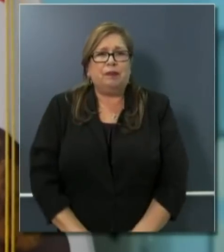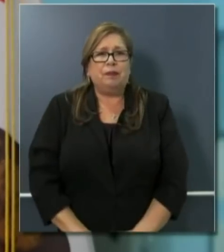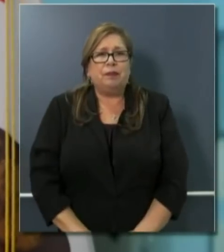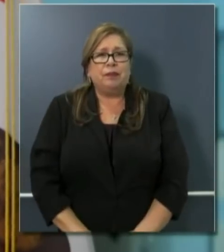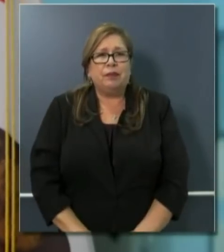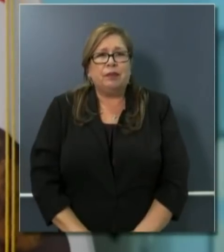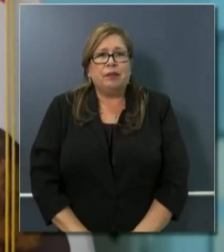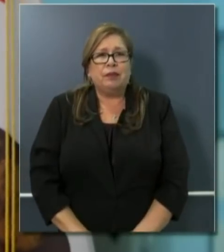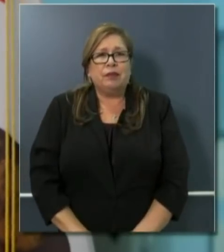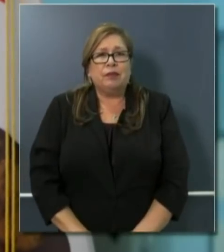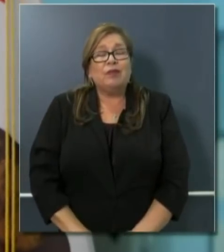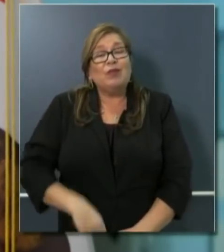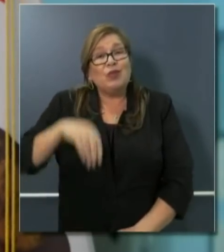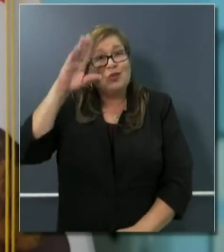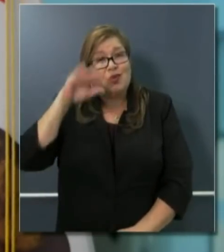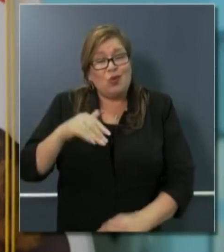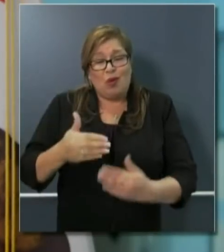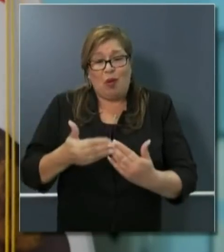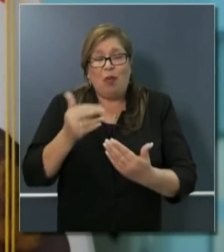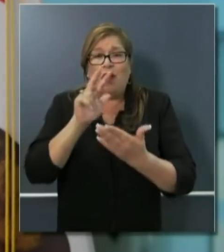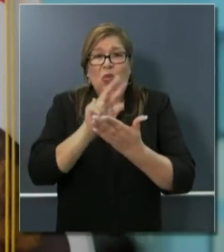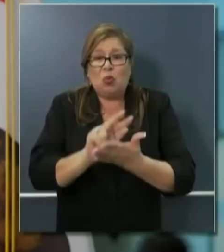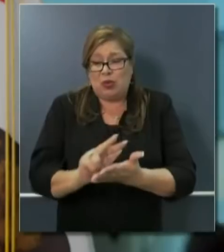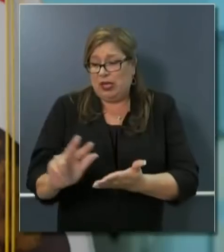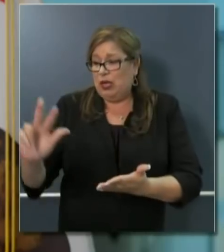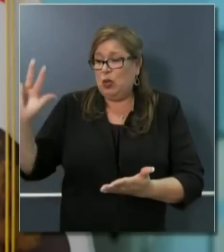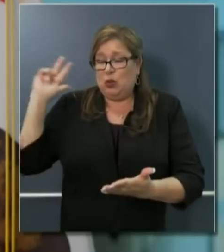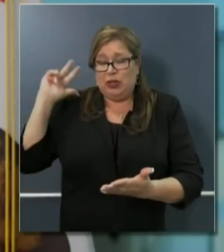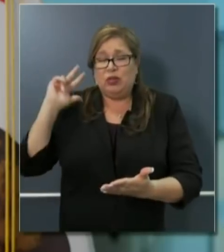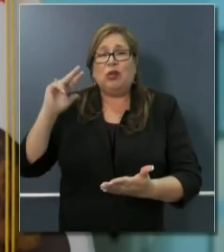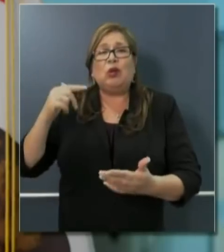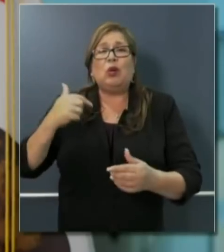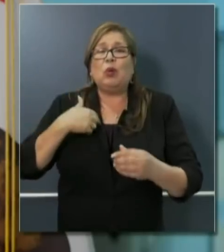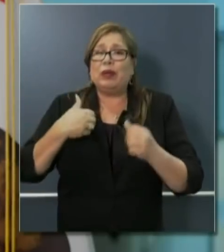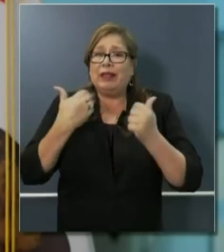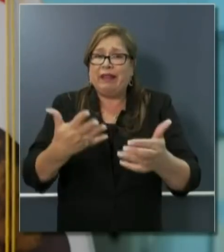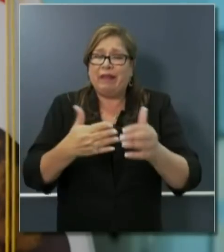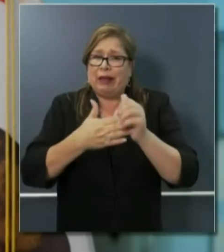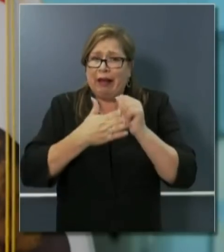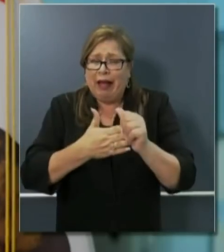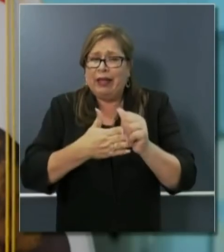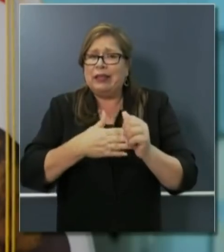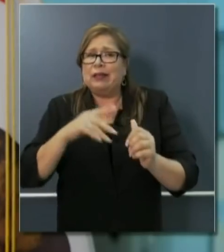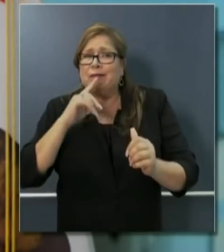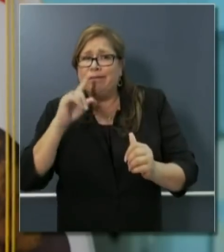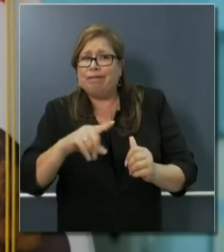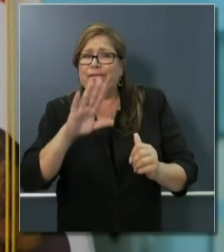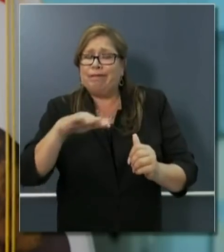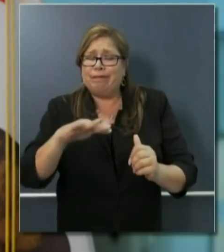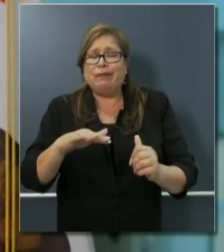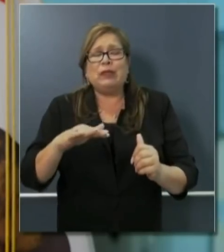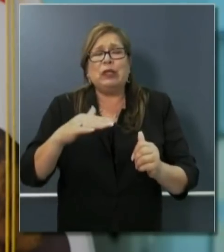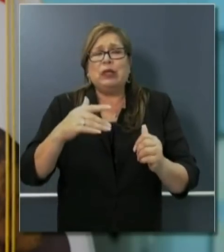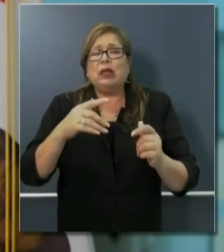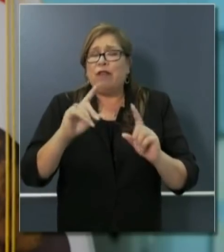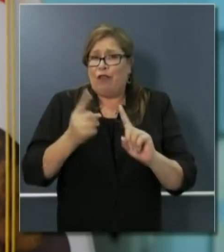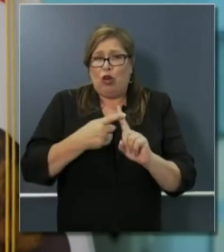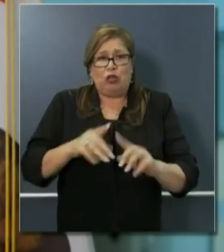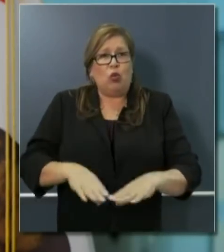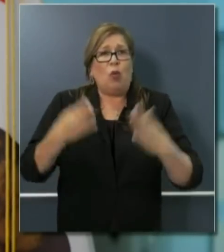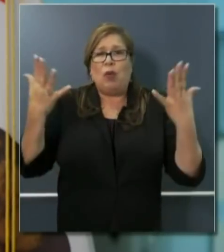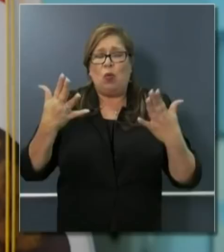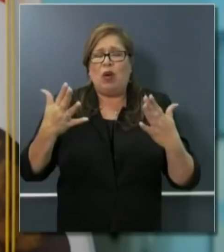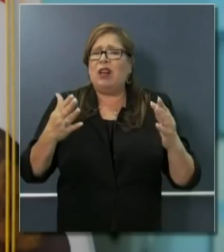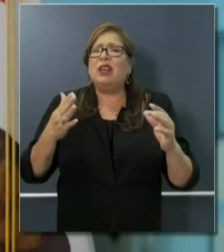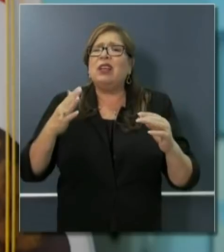ago, we began issuing guidance, first around limiting the number of people in mass gatherings, then a few days